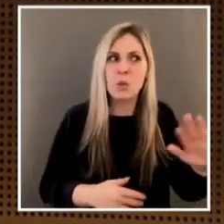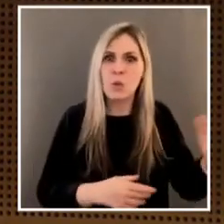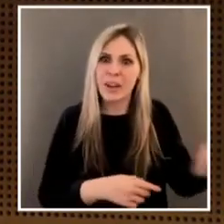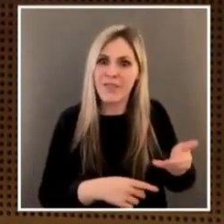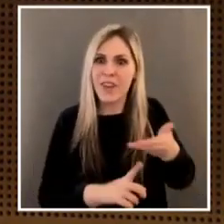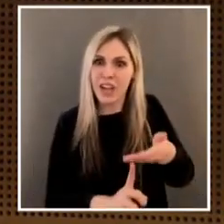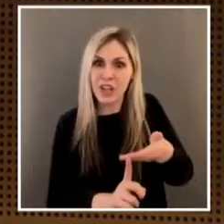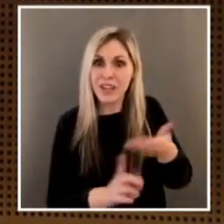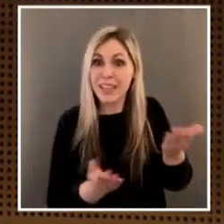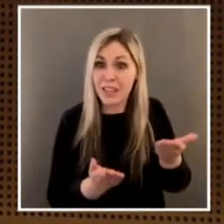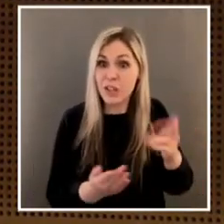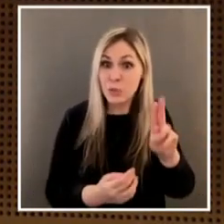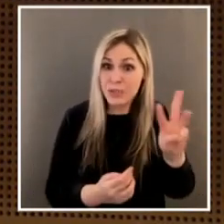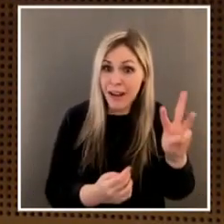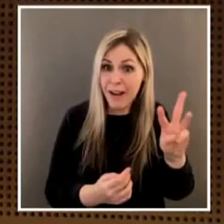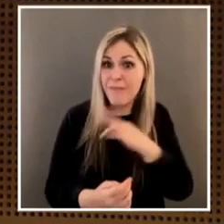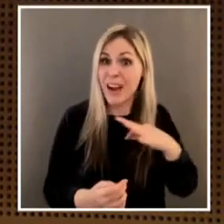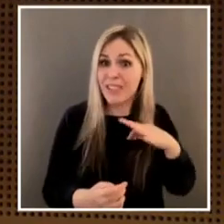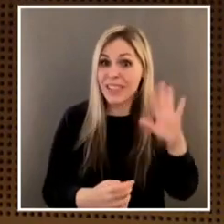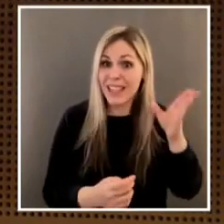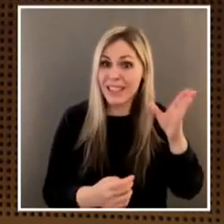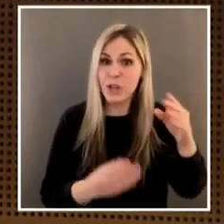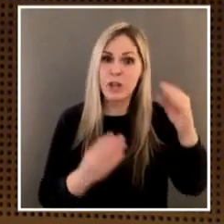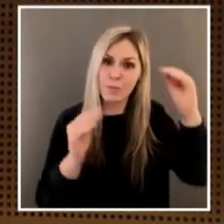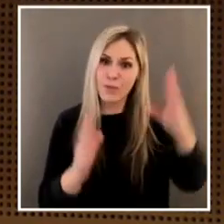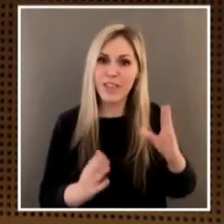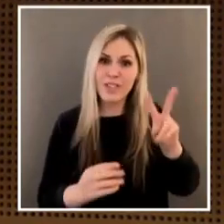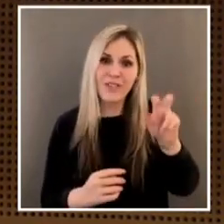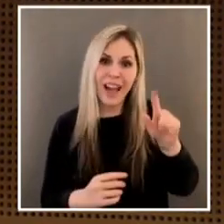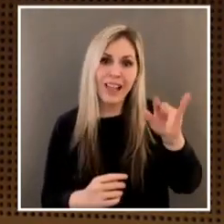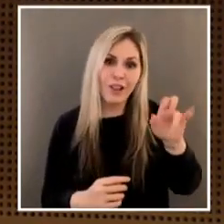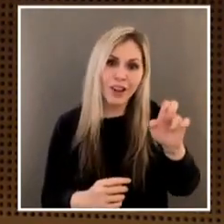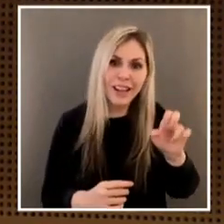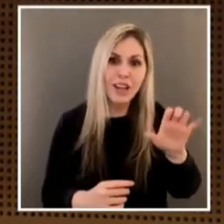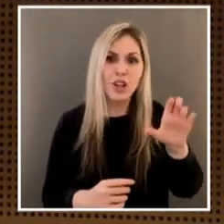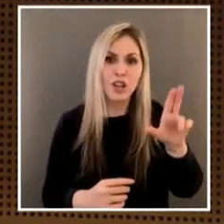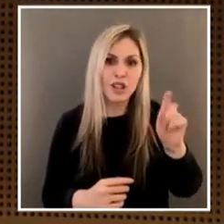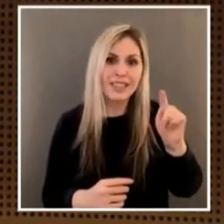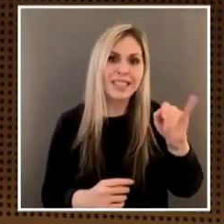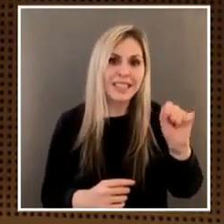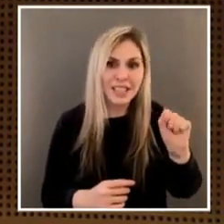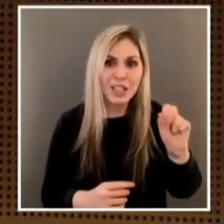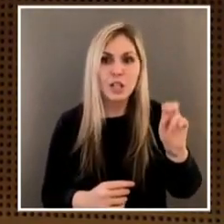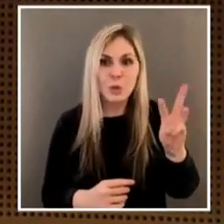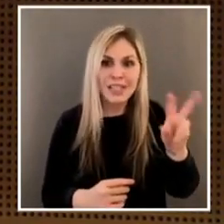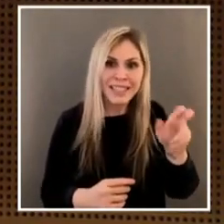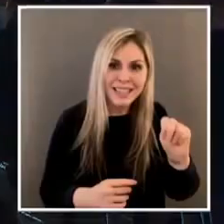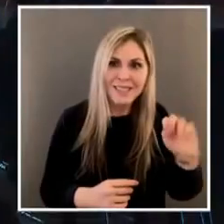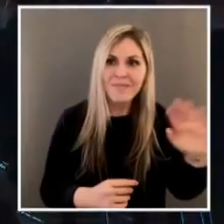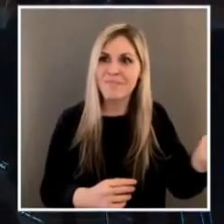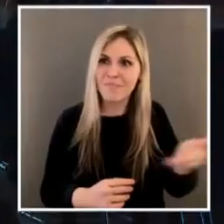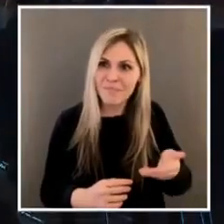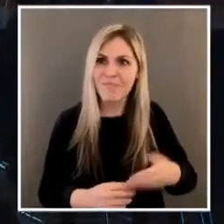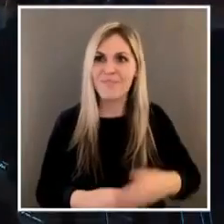university faculty lecturer, Professor Valerie Curtis-Newton. The stage is yours.